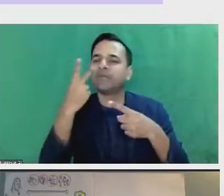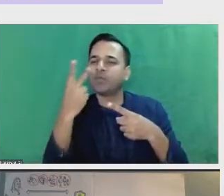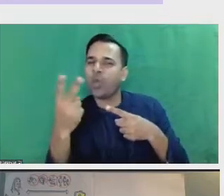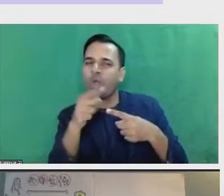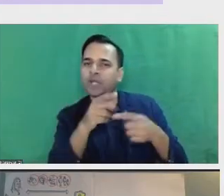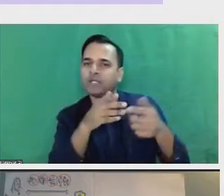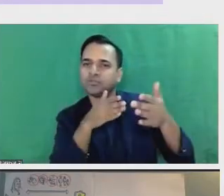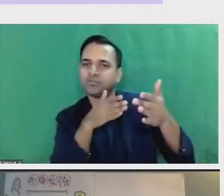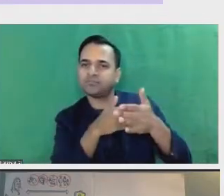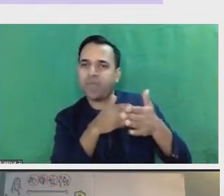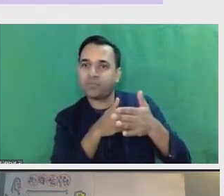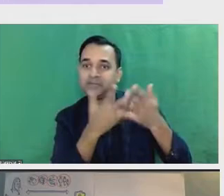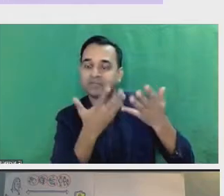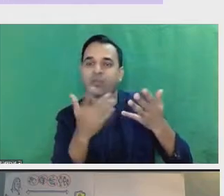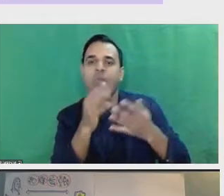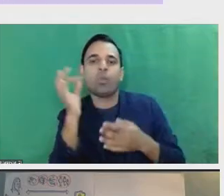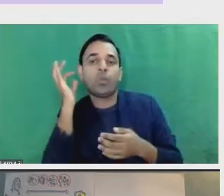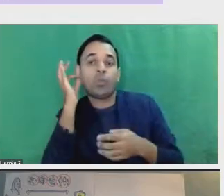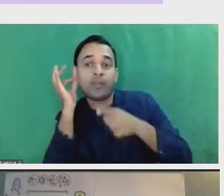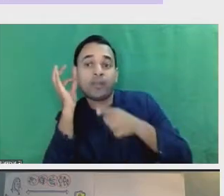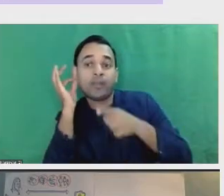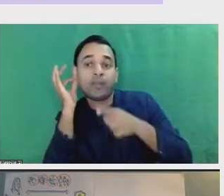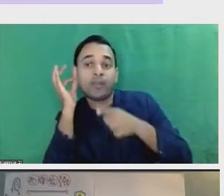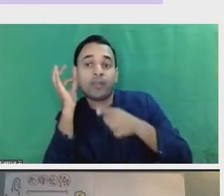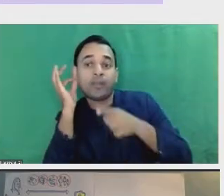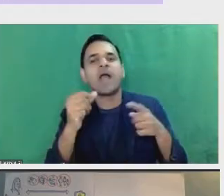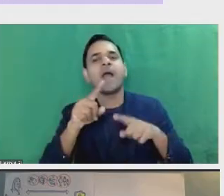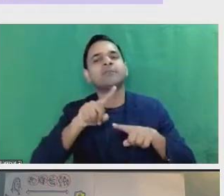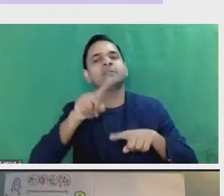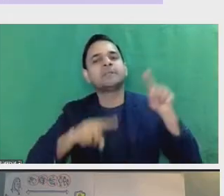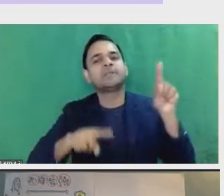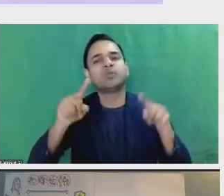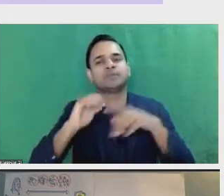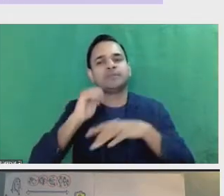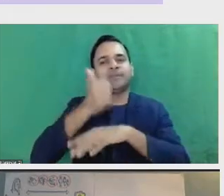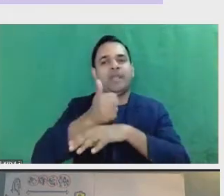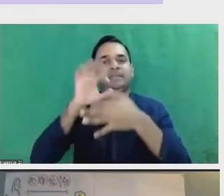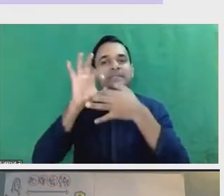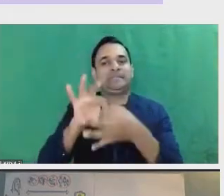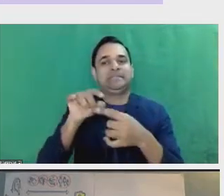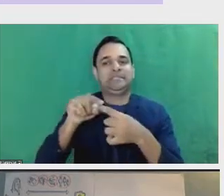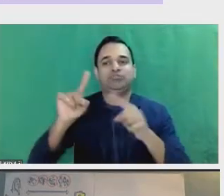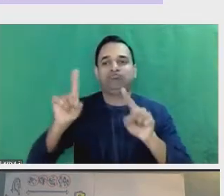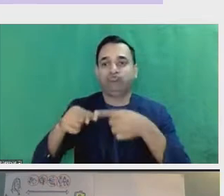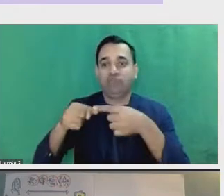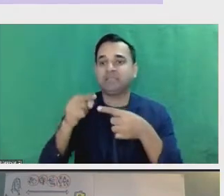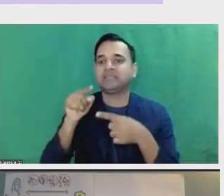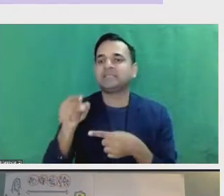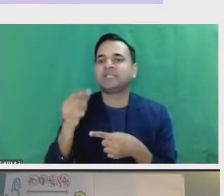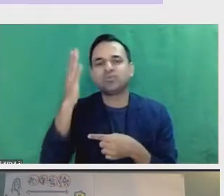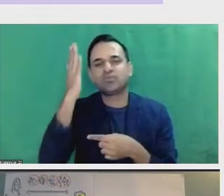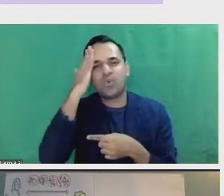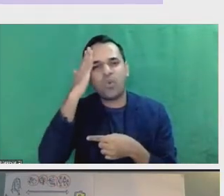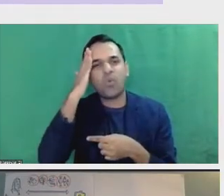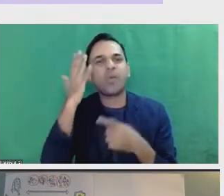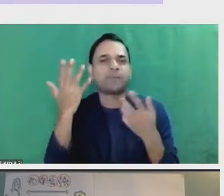systemic policies as well. How do we ensure that we are tackling this in a way that no woman gets